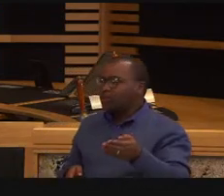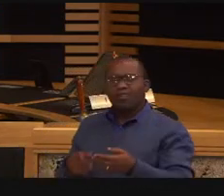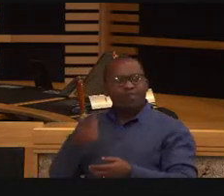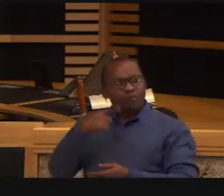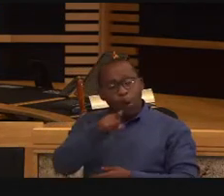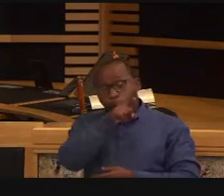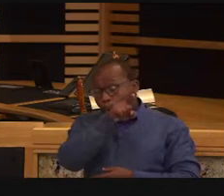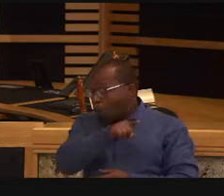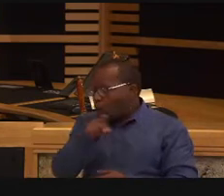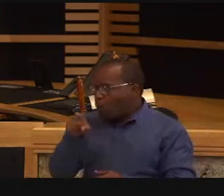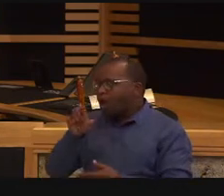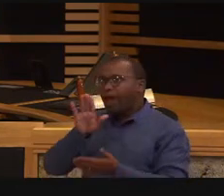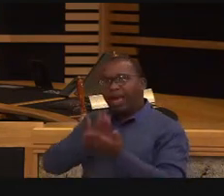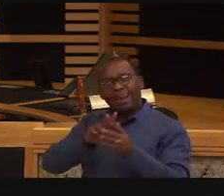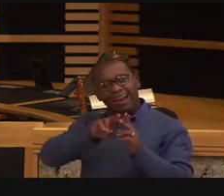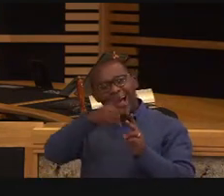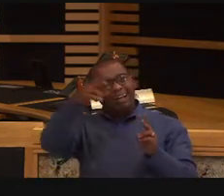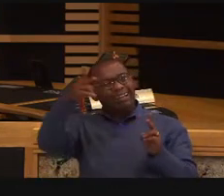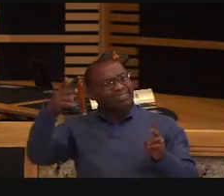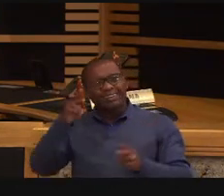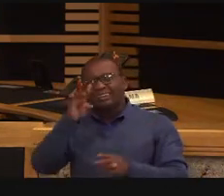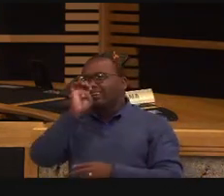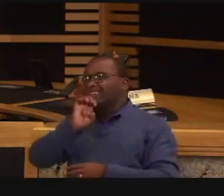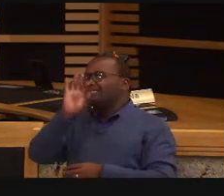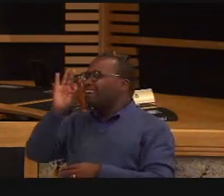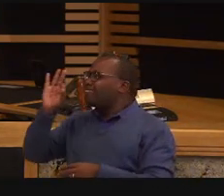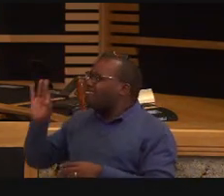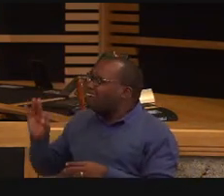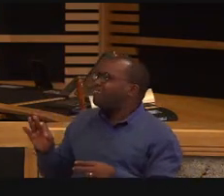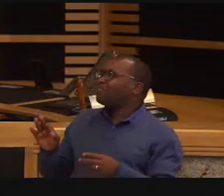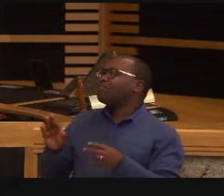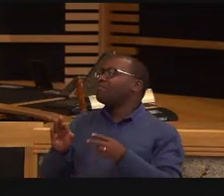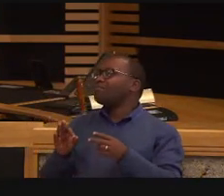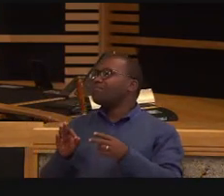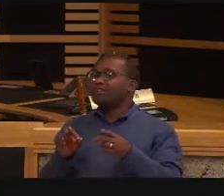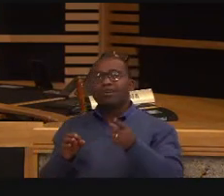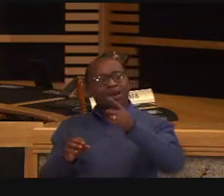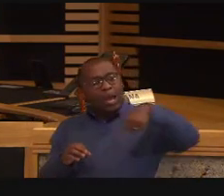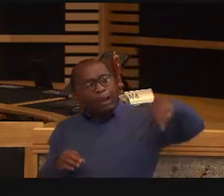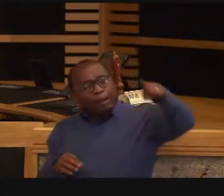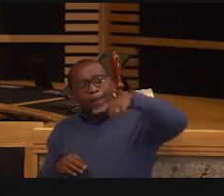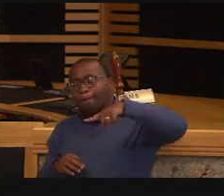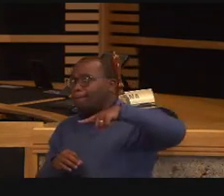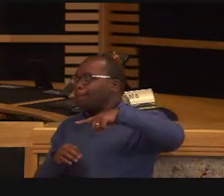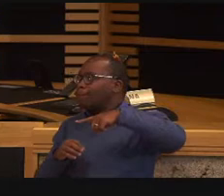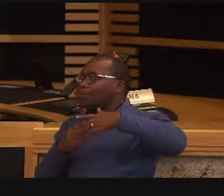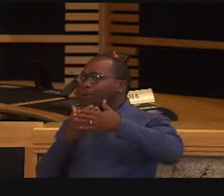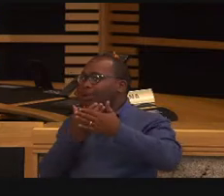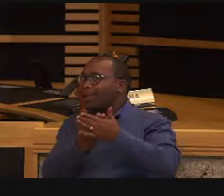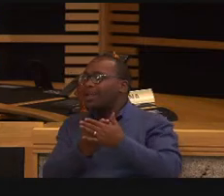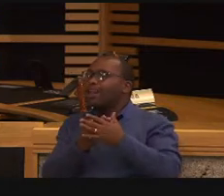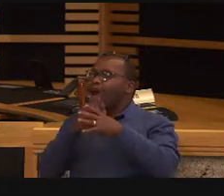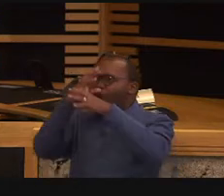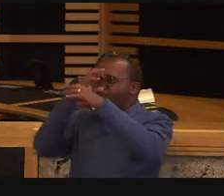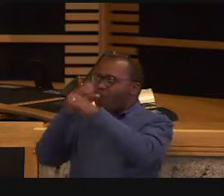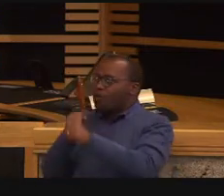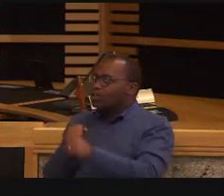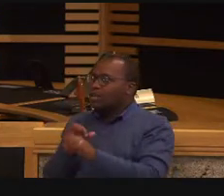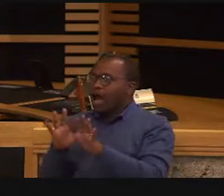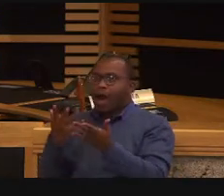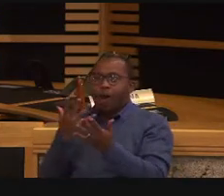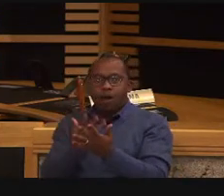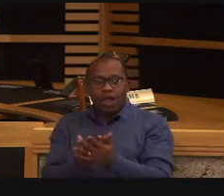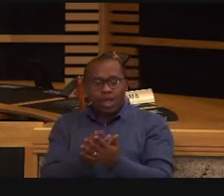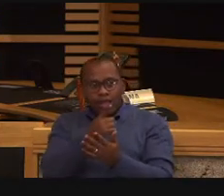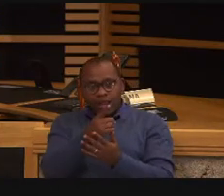no Banbani, that is all EFF. Instead of them, I focus to how do they increase their numbers